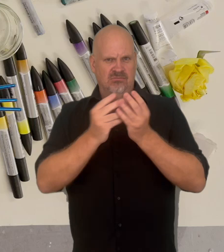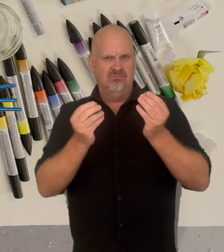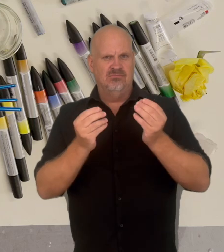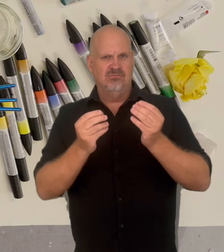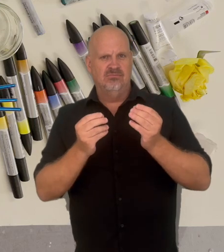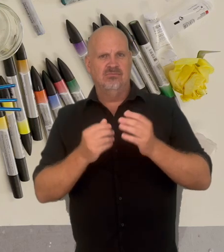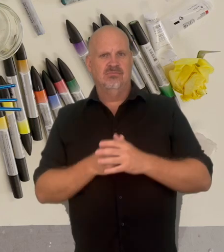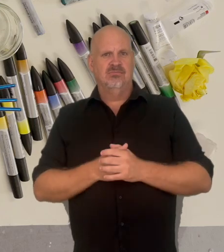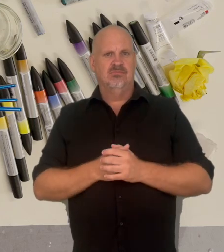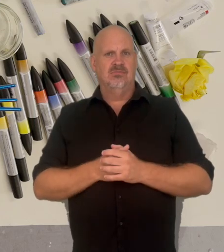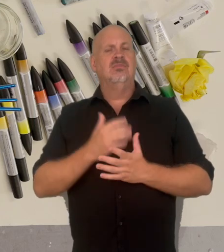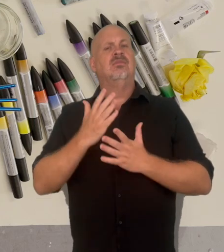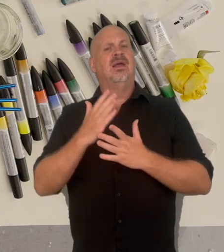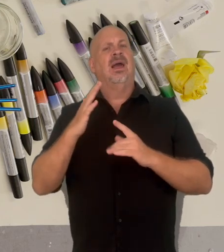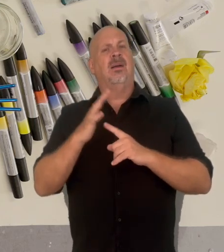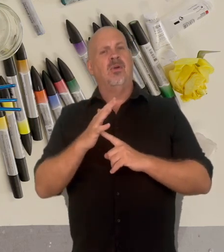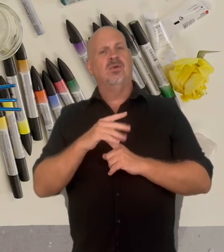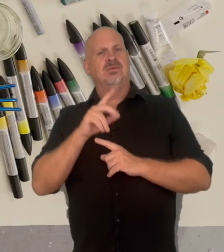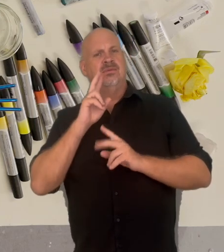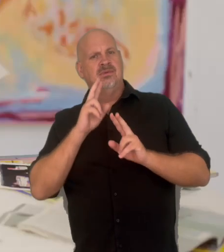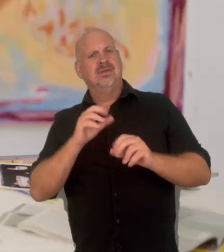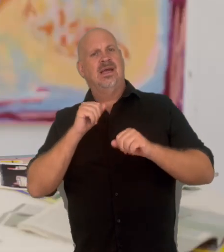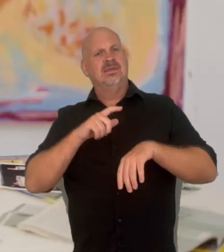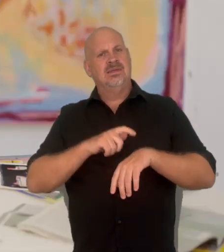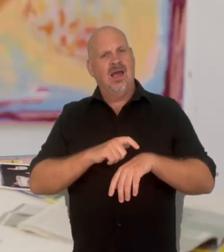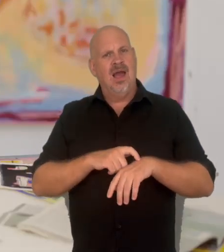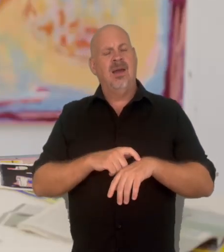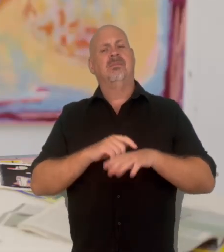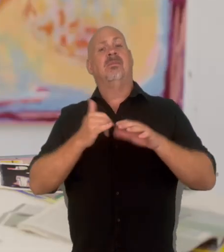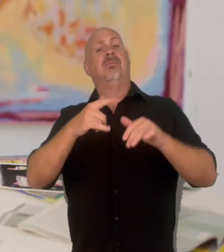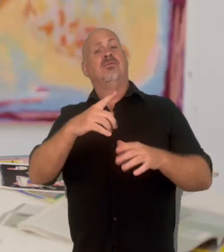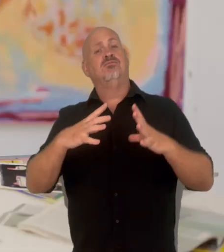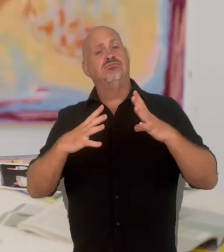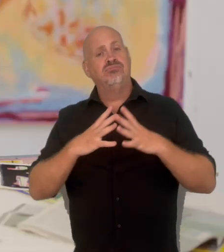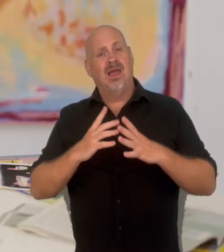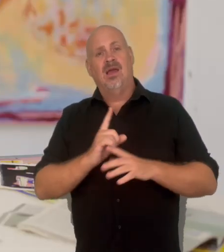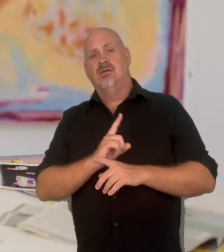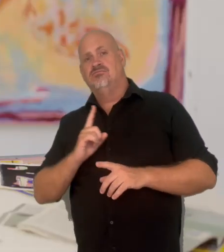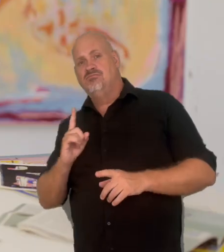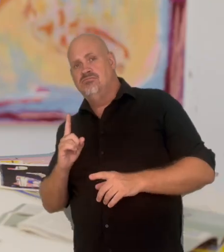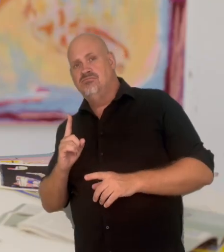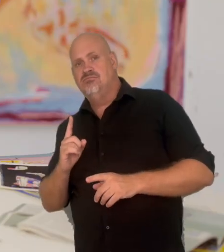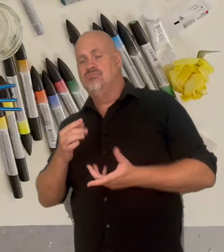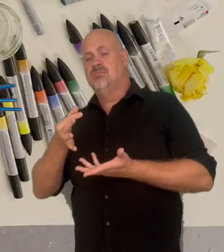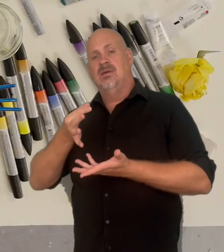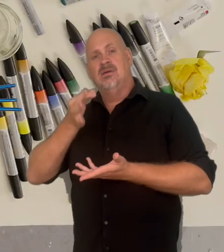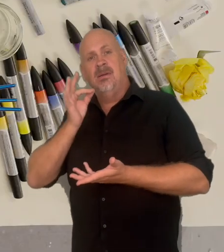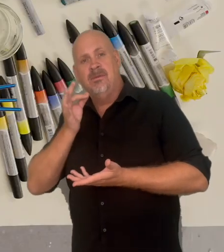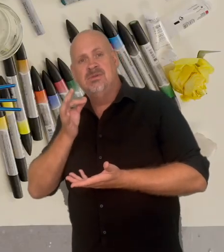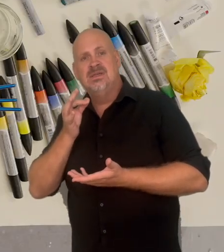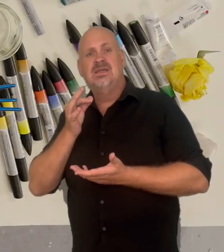it's really important to look and just take your time and maybe take a break and go away and then come back, go and have a cup of tea